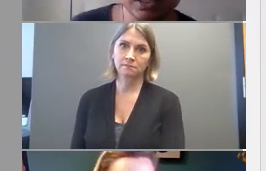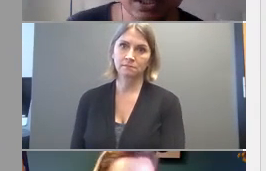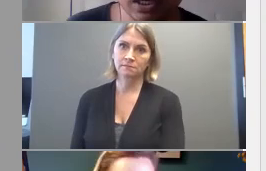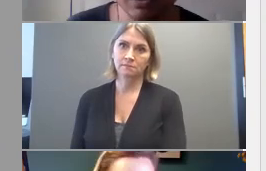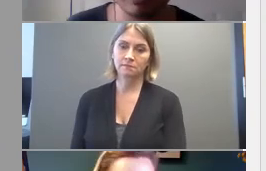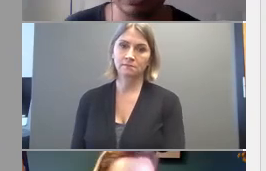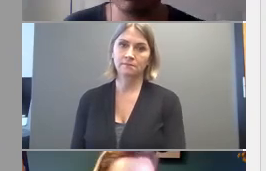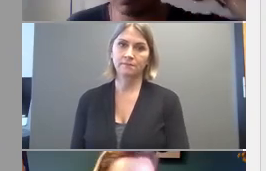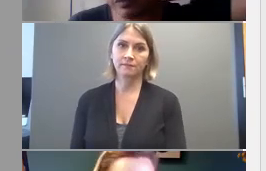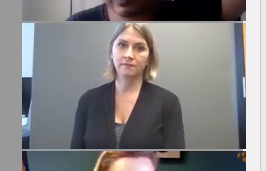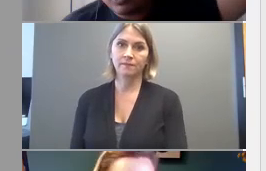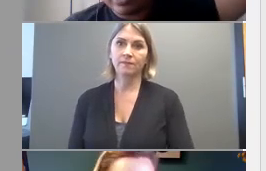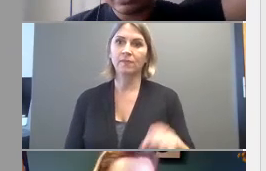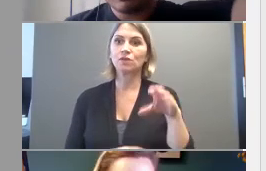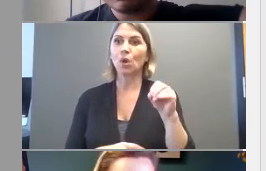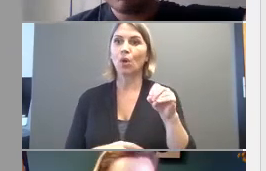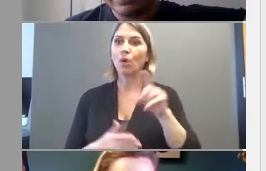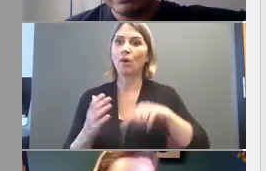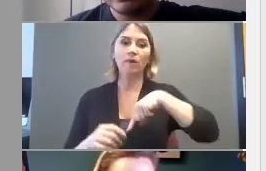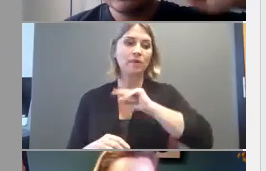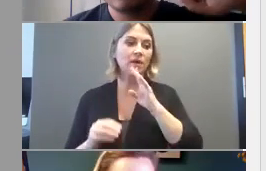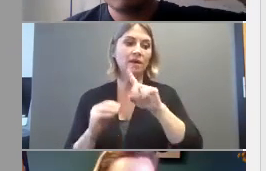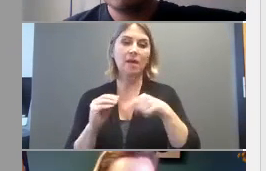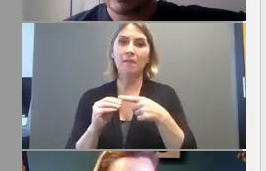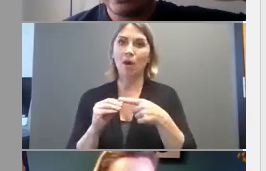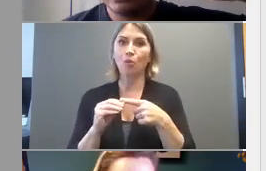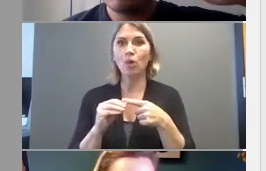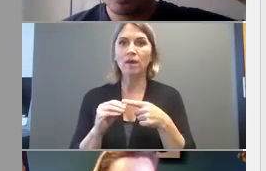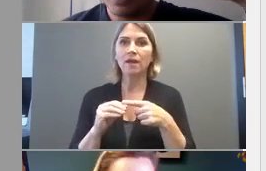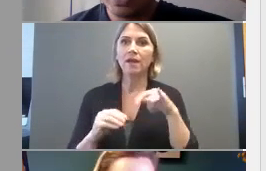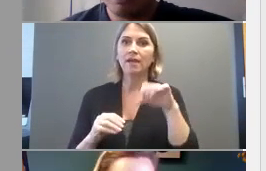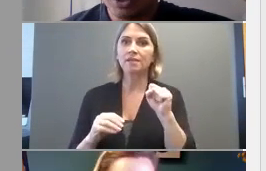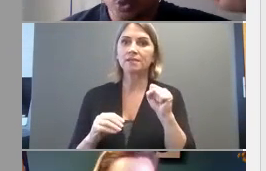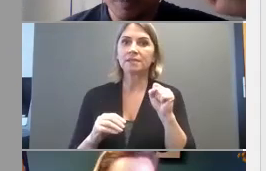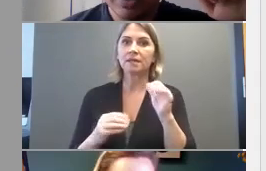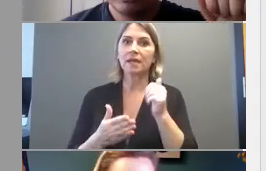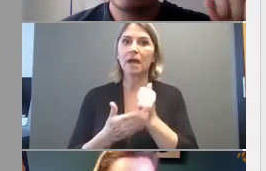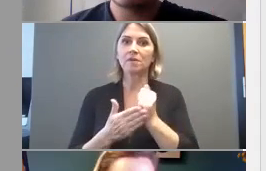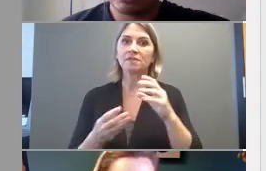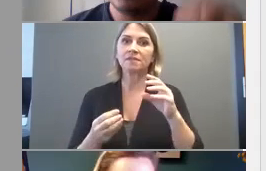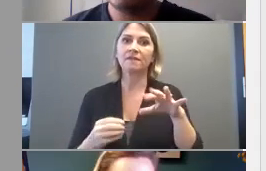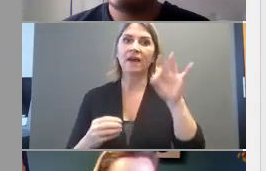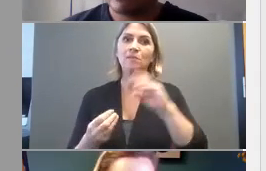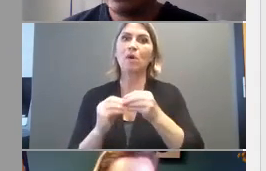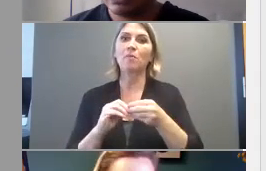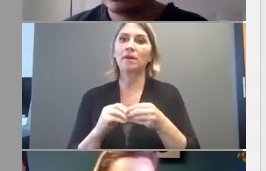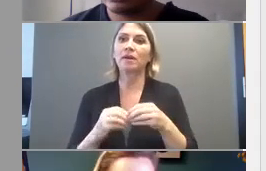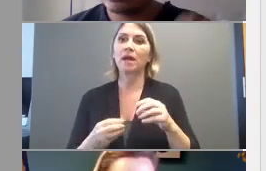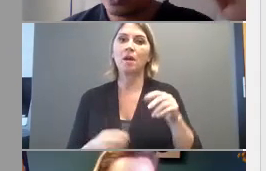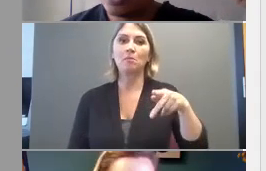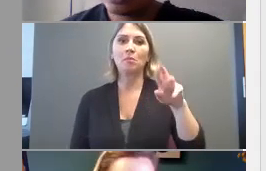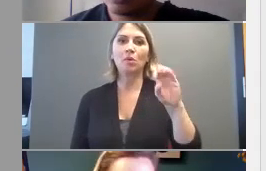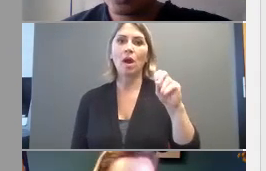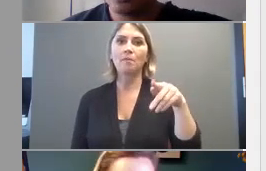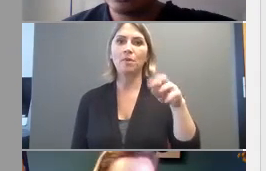So essentially, what we were talking about mainly is to find us property number 2. That is, how do I find out